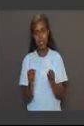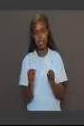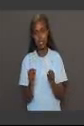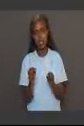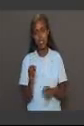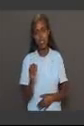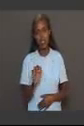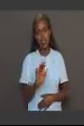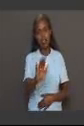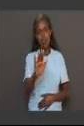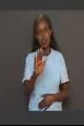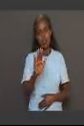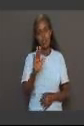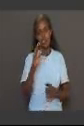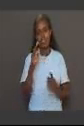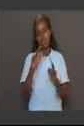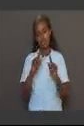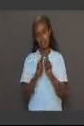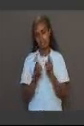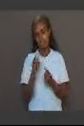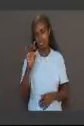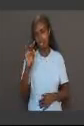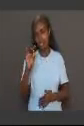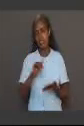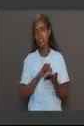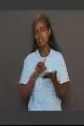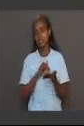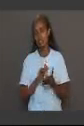from your grade 8 studies.